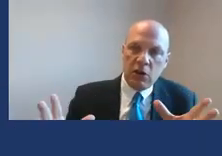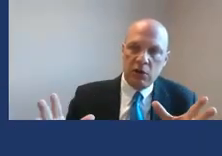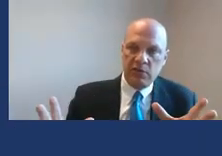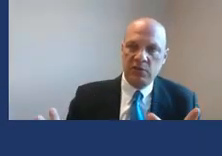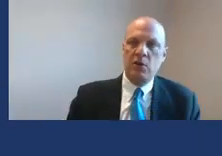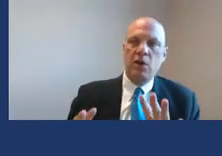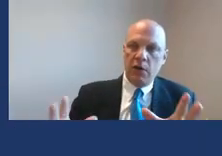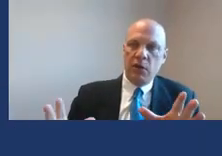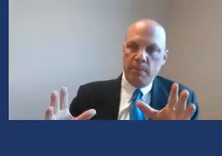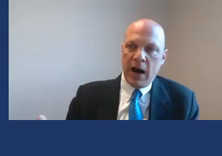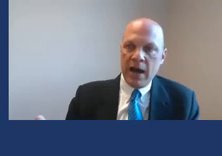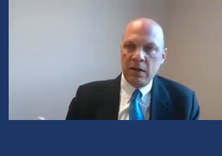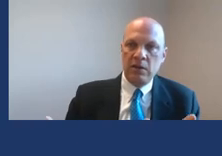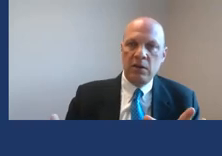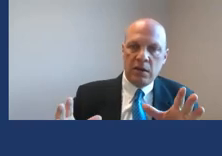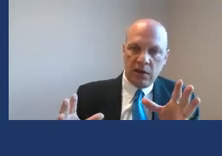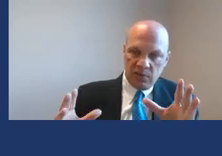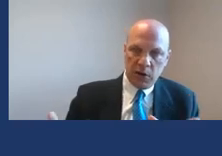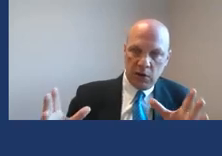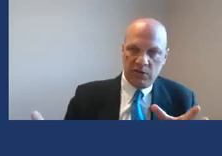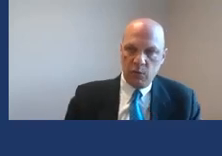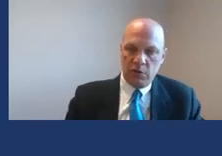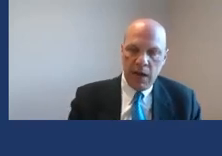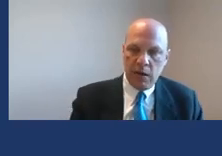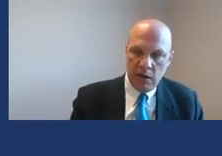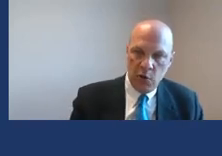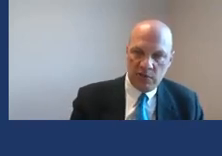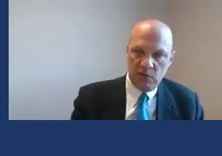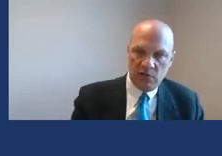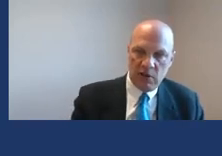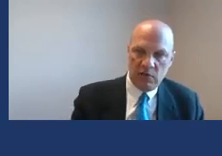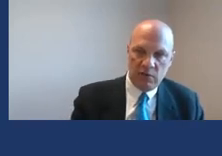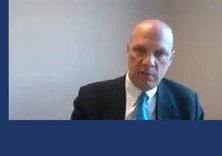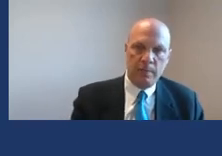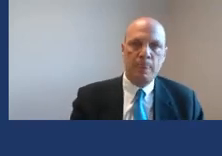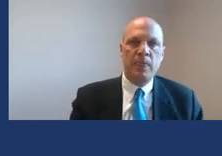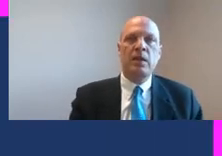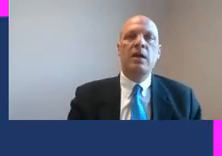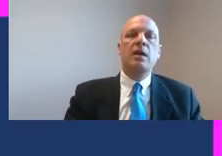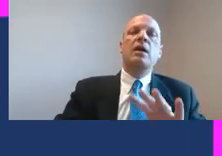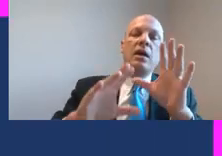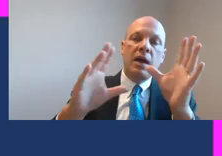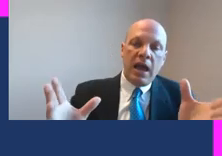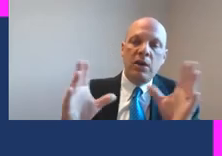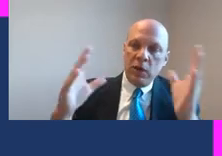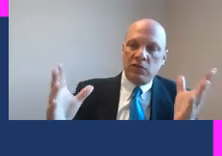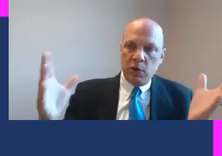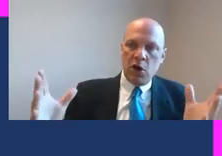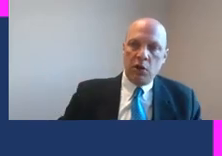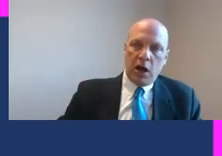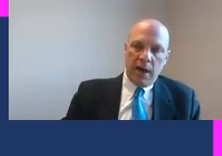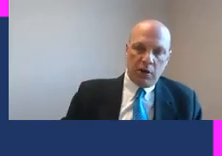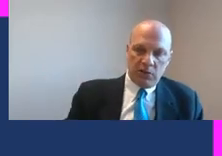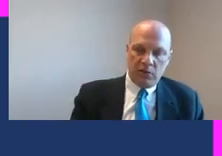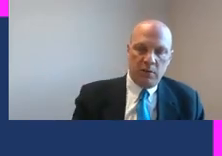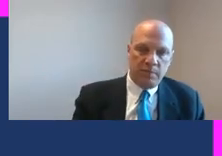70 years of combined experience with MAID in U.S. jurisdictions. And we